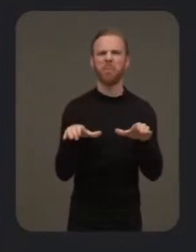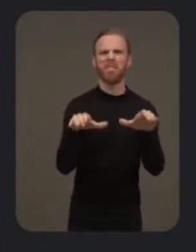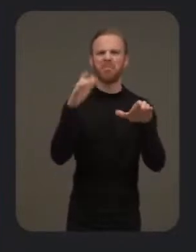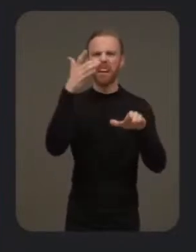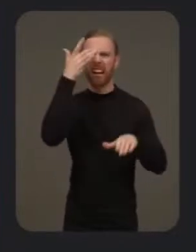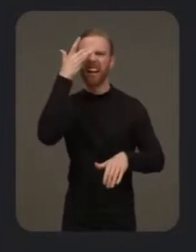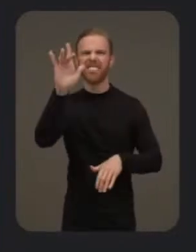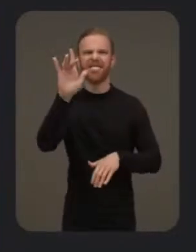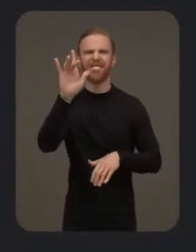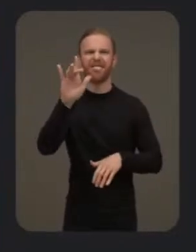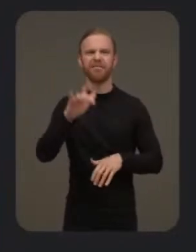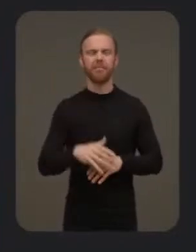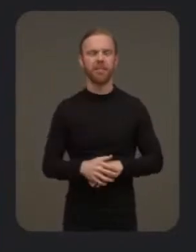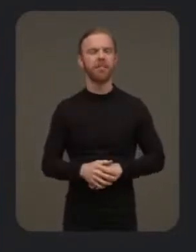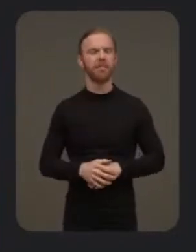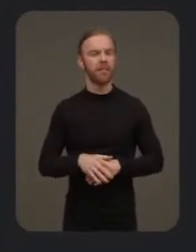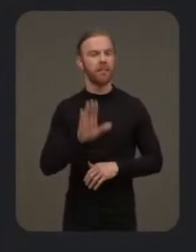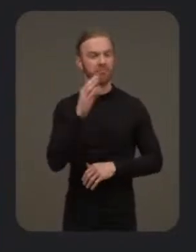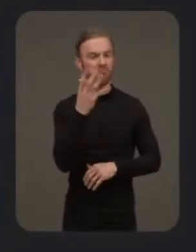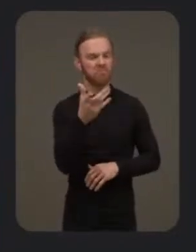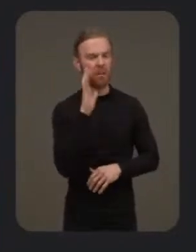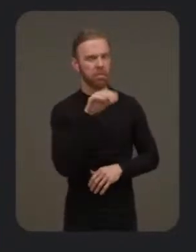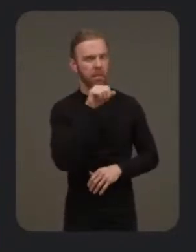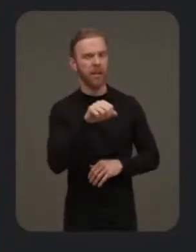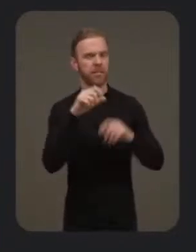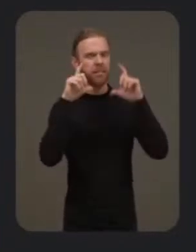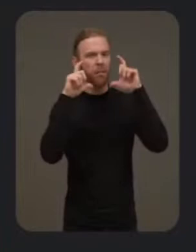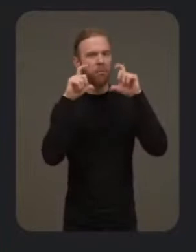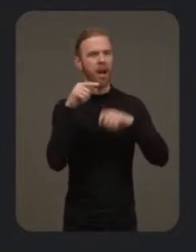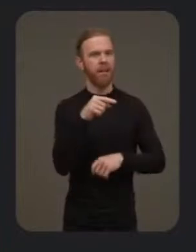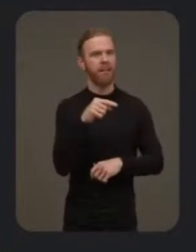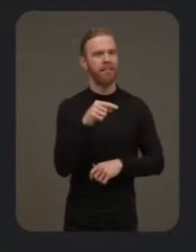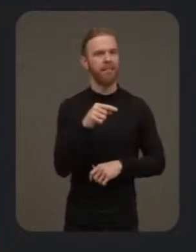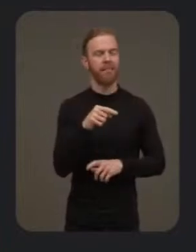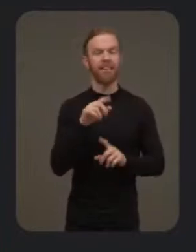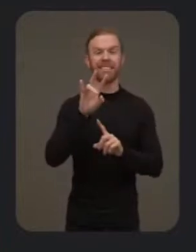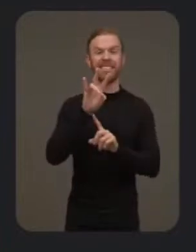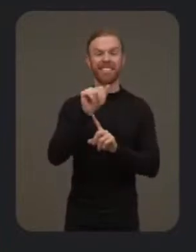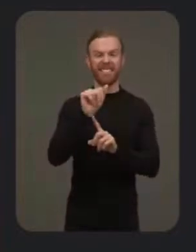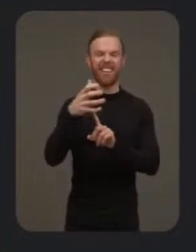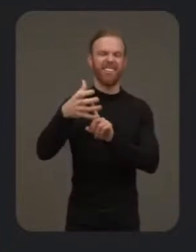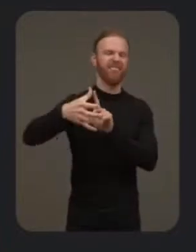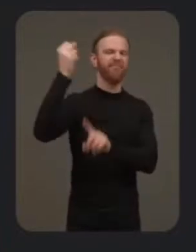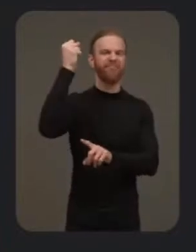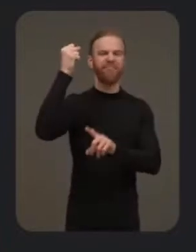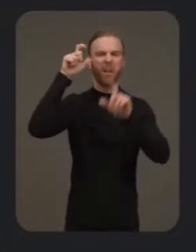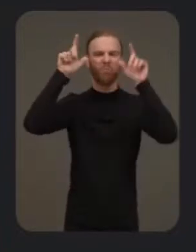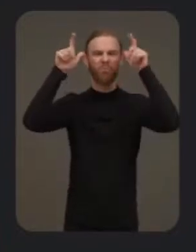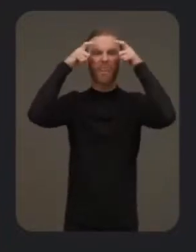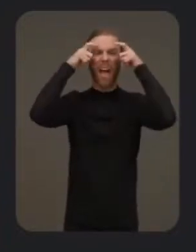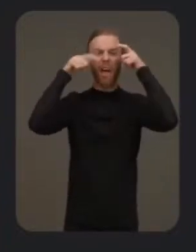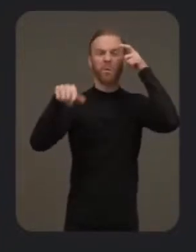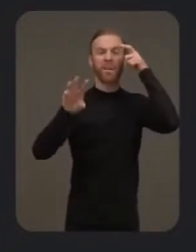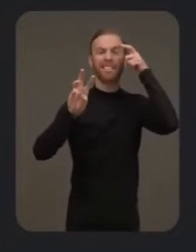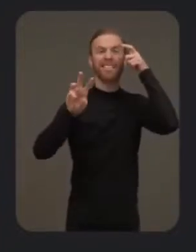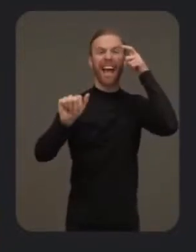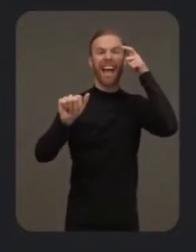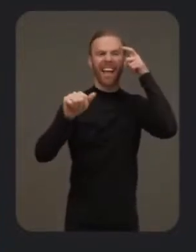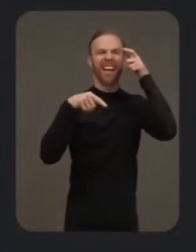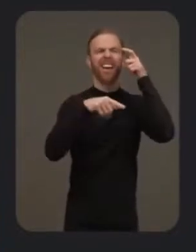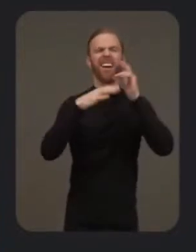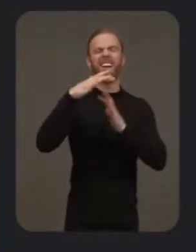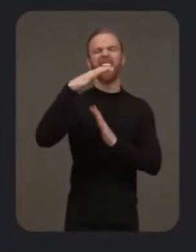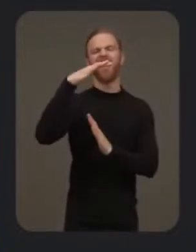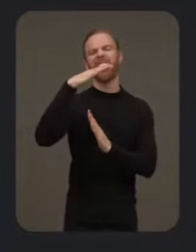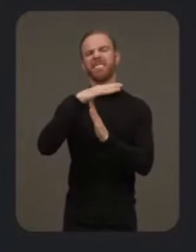intelligence. And you're gonna love the camera. The 7a takes the crown from 6a as